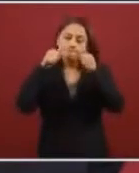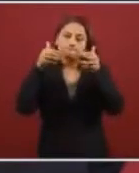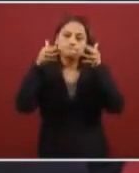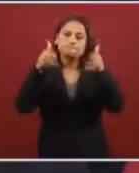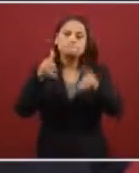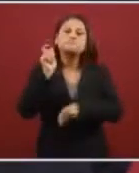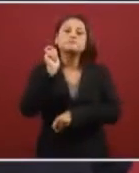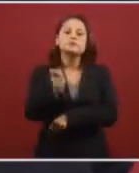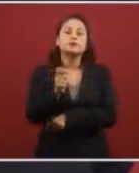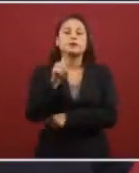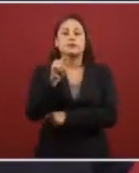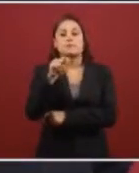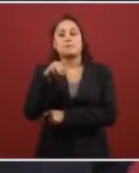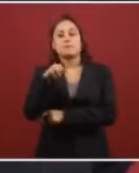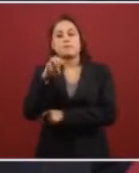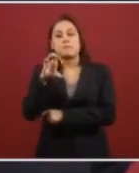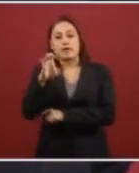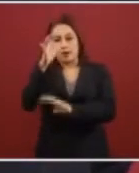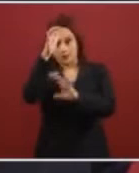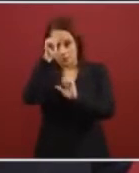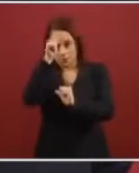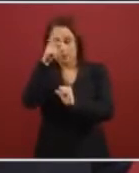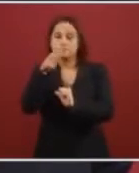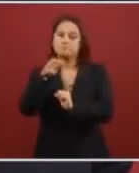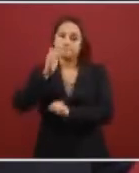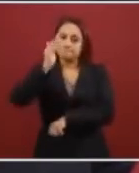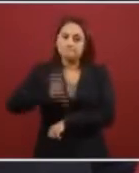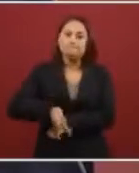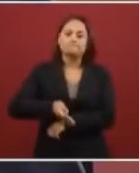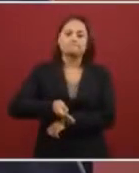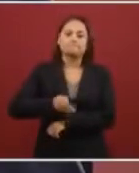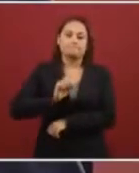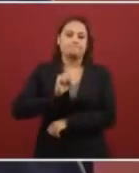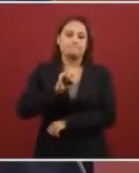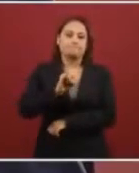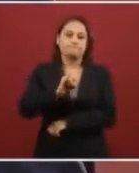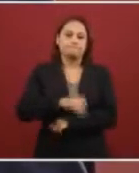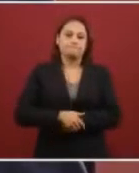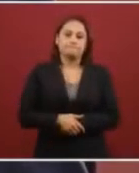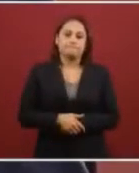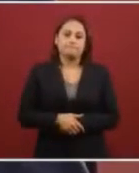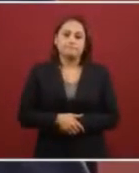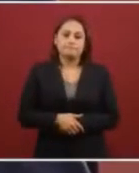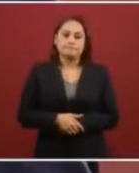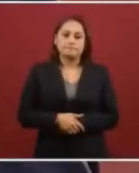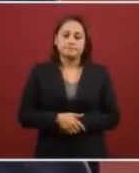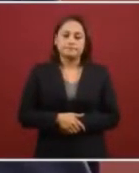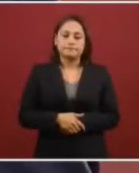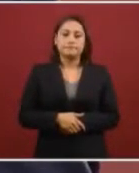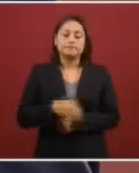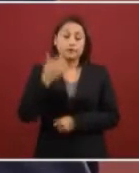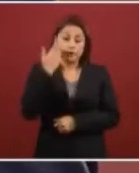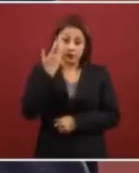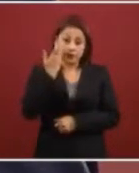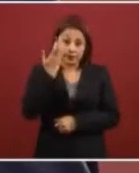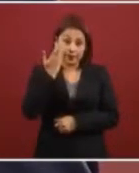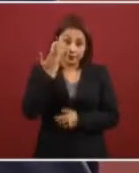this treaty be approved. Eso mismo, the same thing le voy